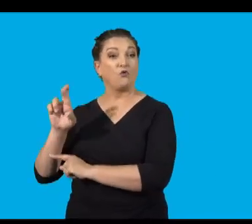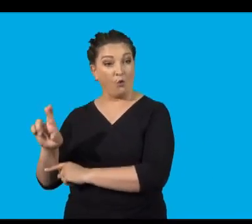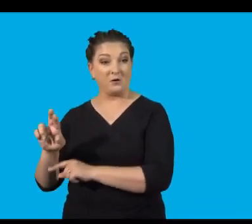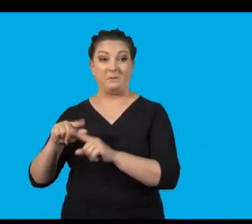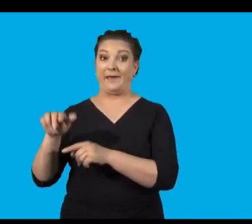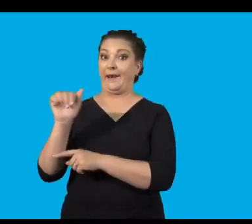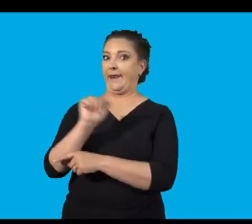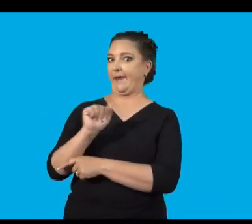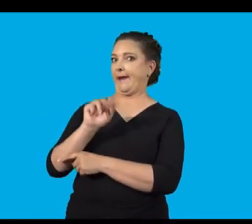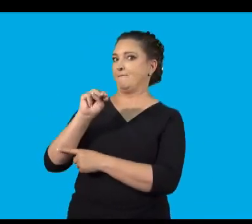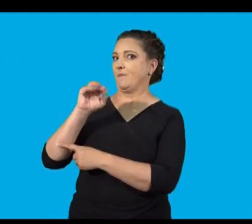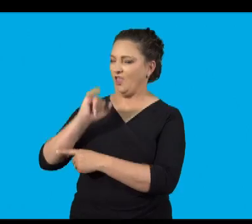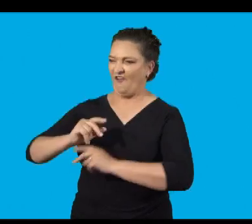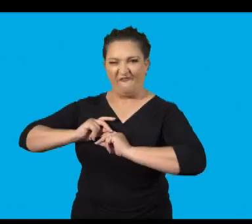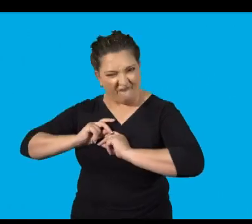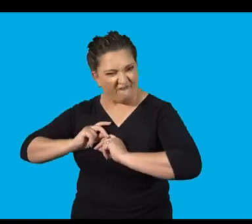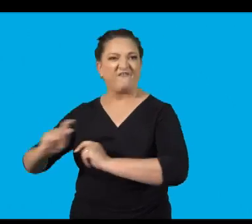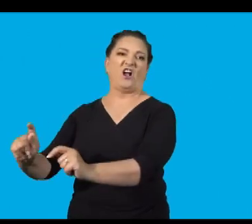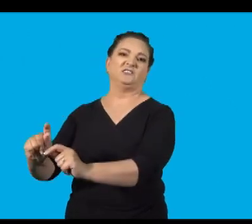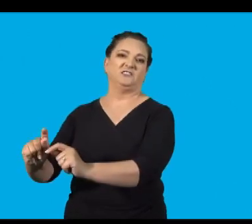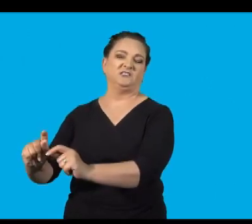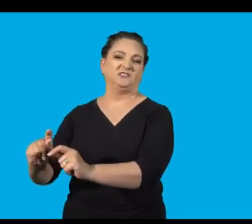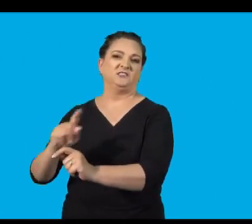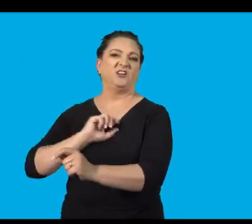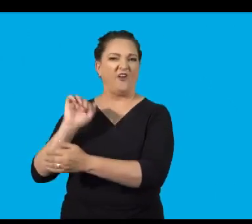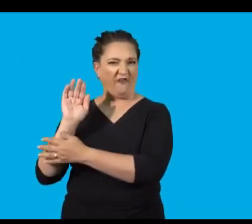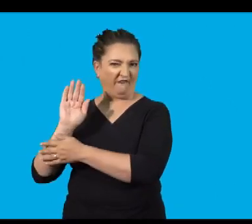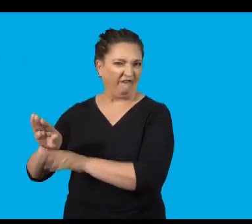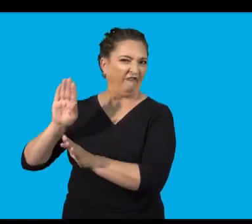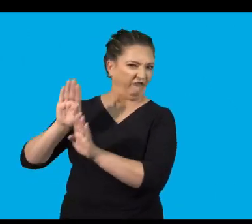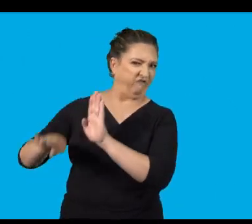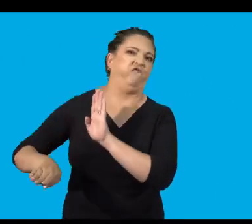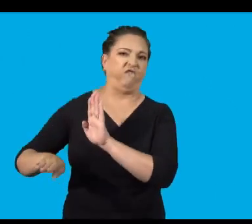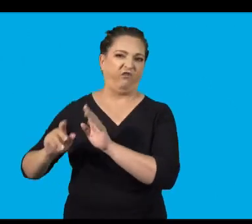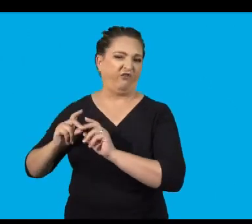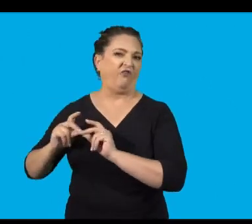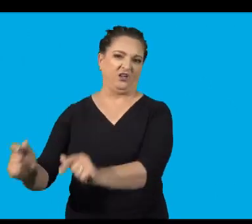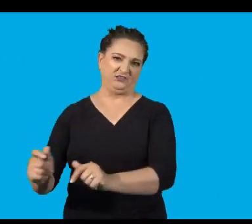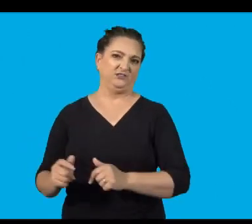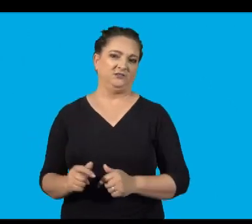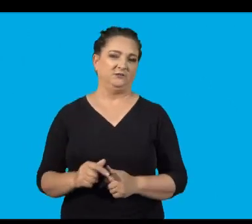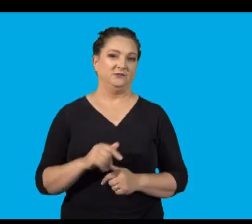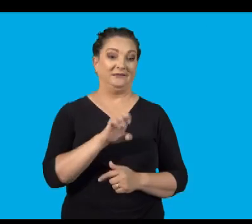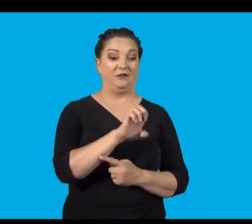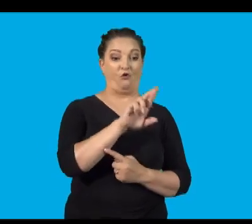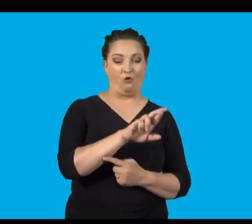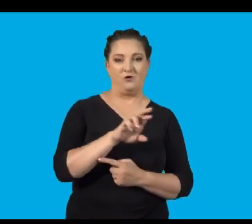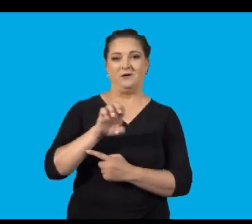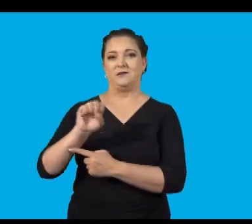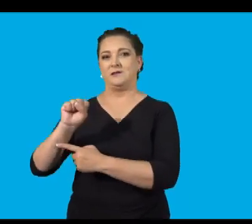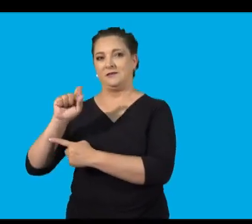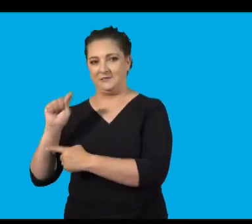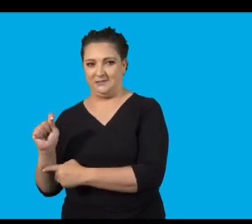but Amy's car is the fastest, or Amy drives the fastest car, all right? So I want you to see how